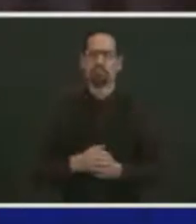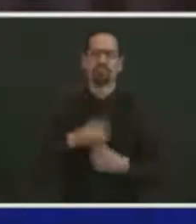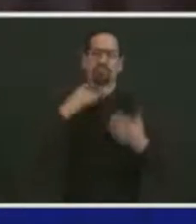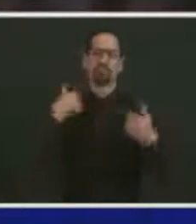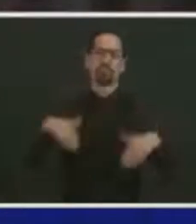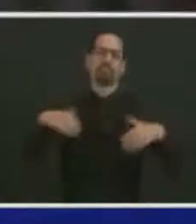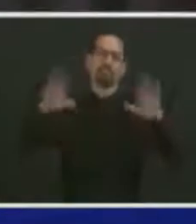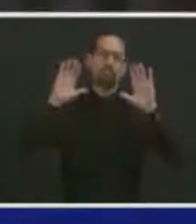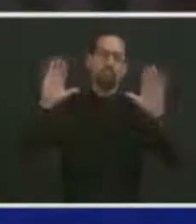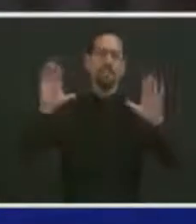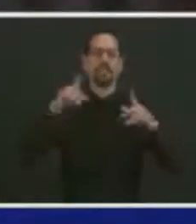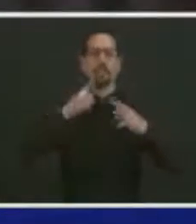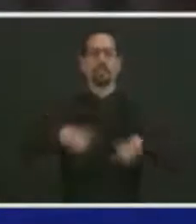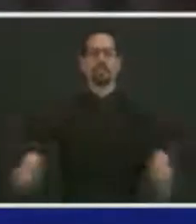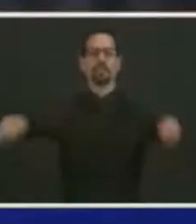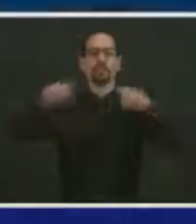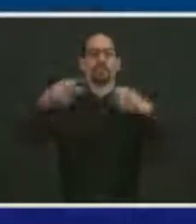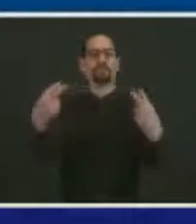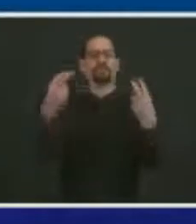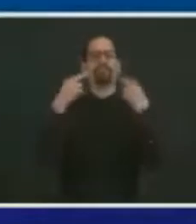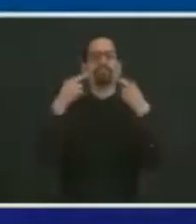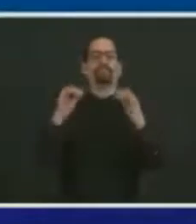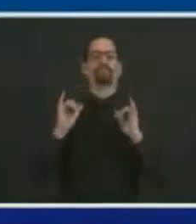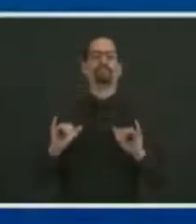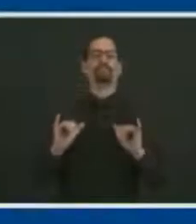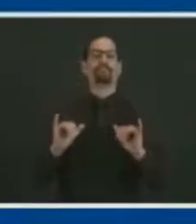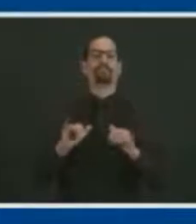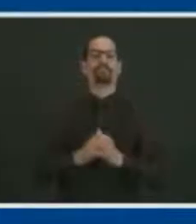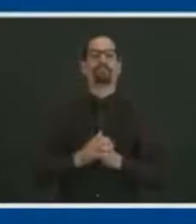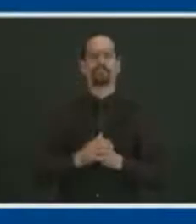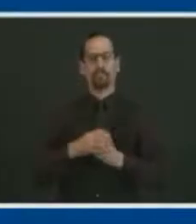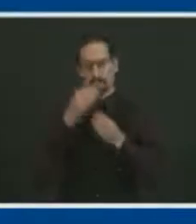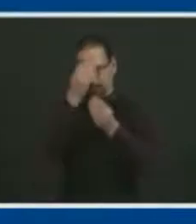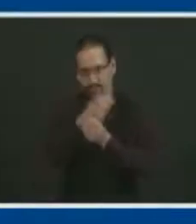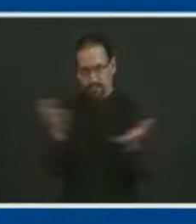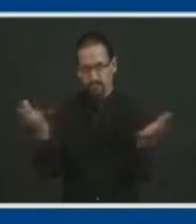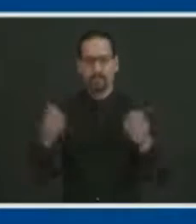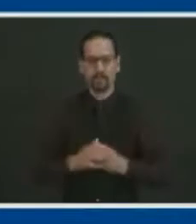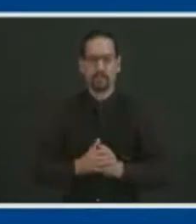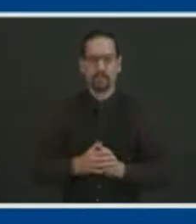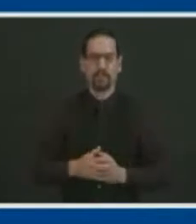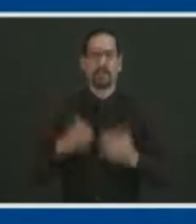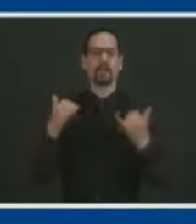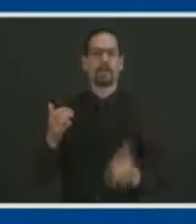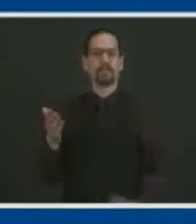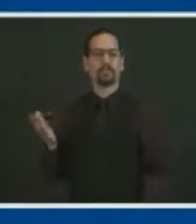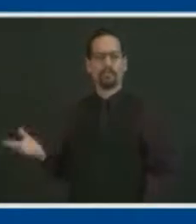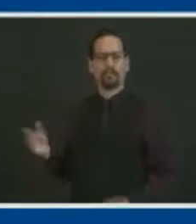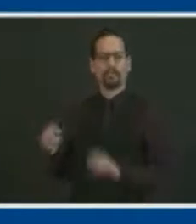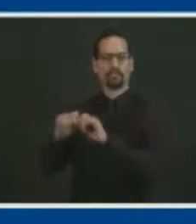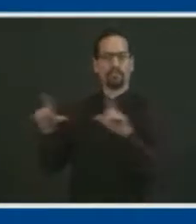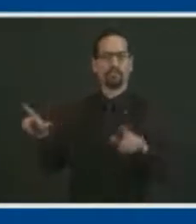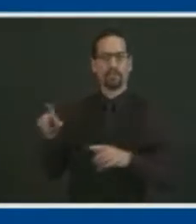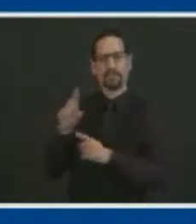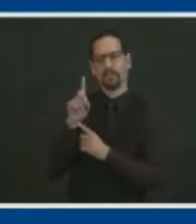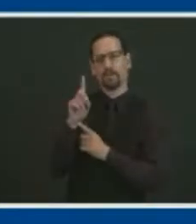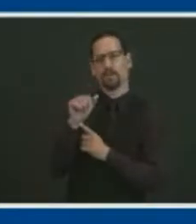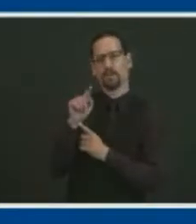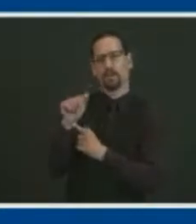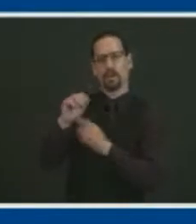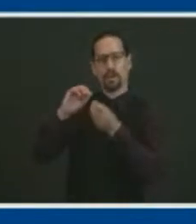you. In terms of the data, as the governor said, we are trending in the right direction. We